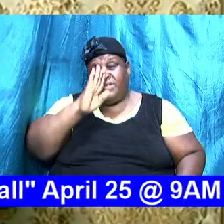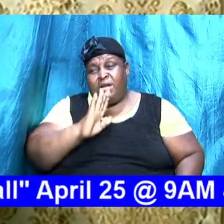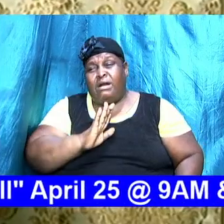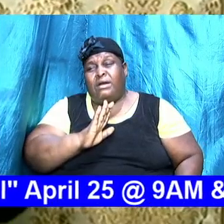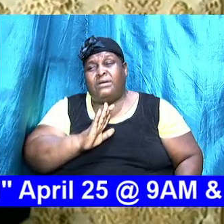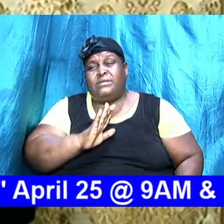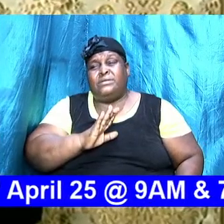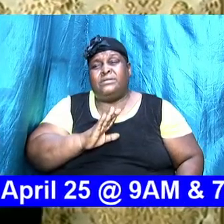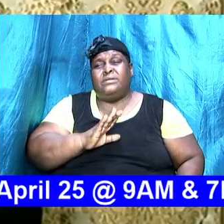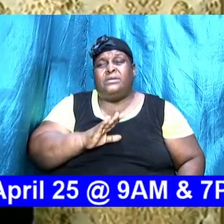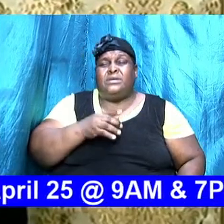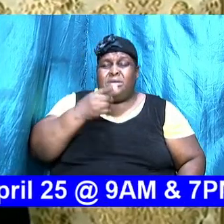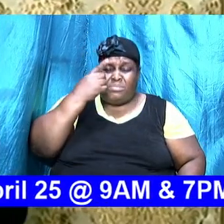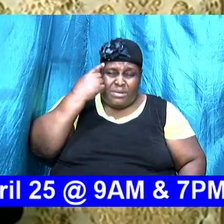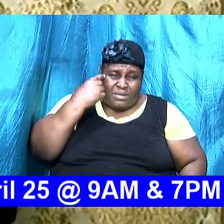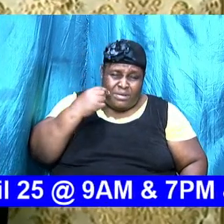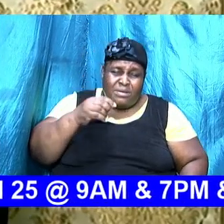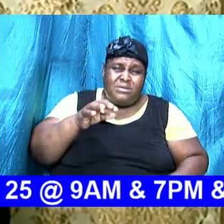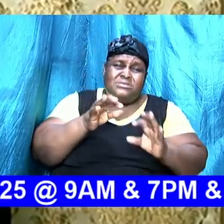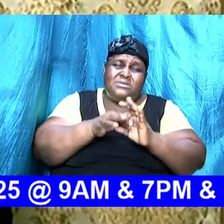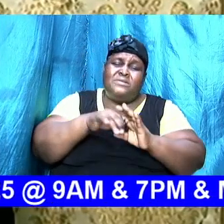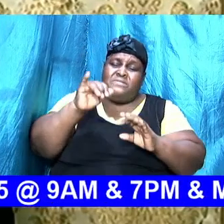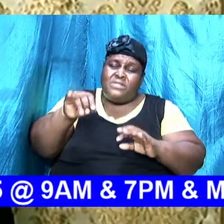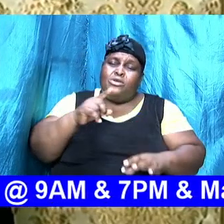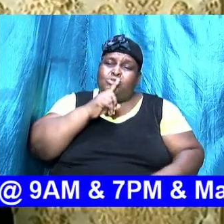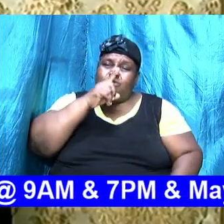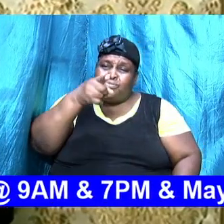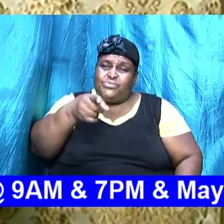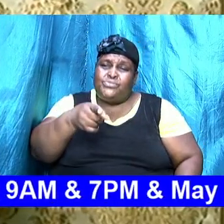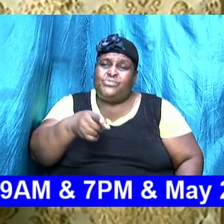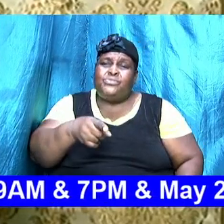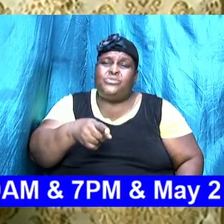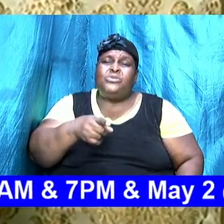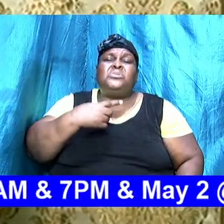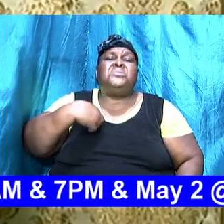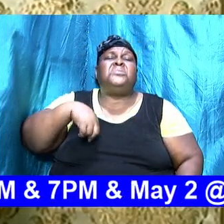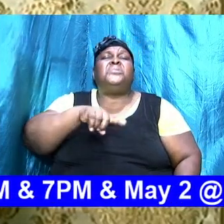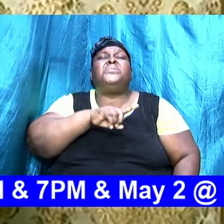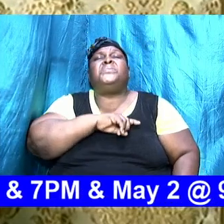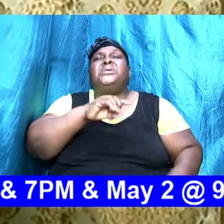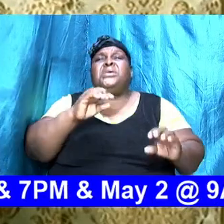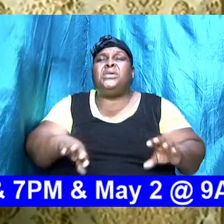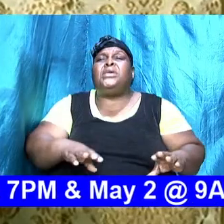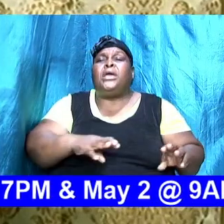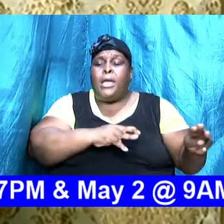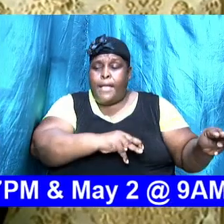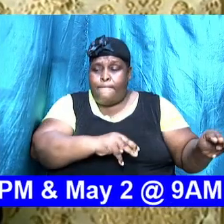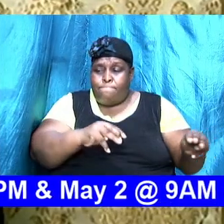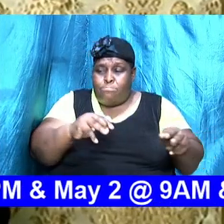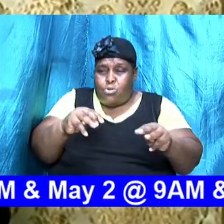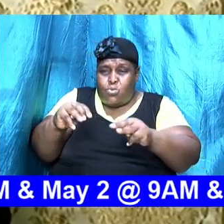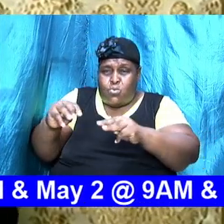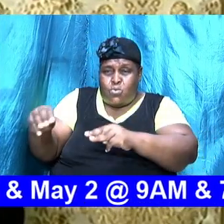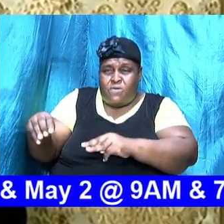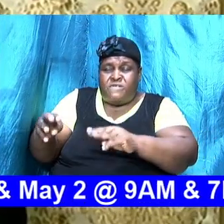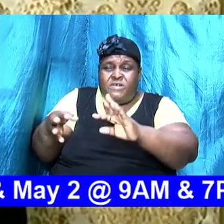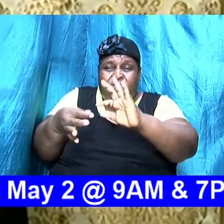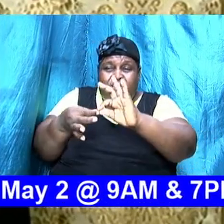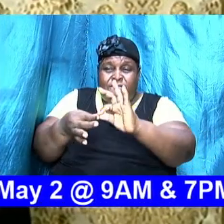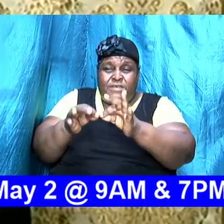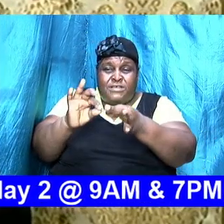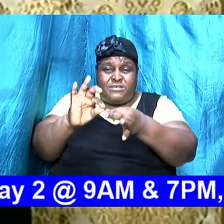And because of that fact, we can move to readjust,